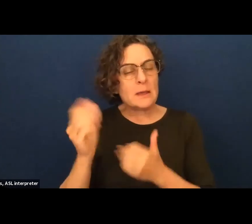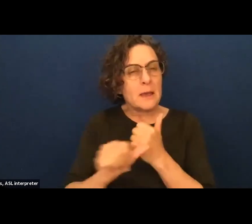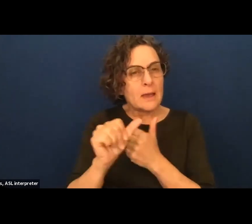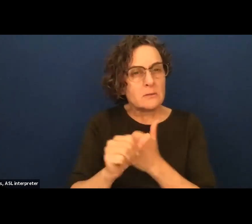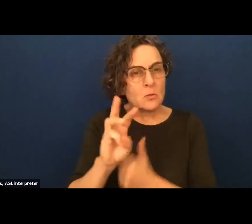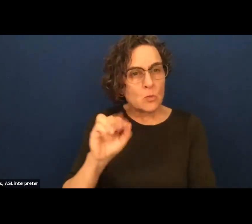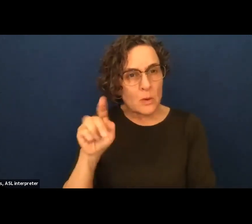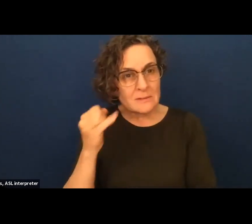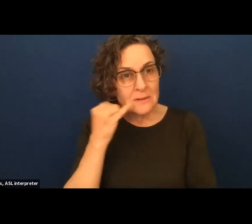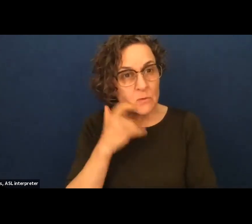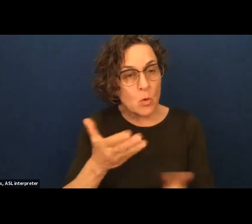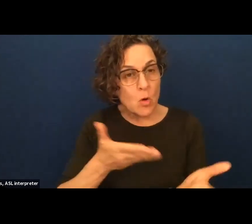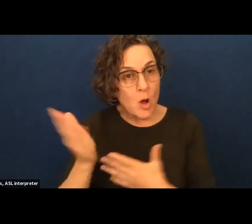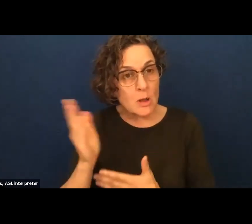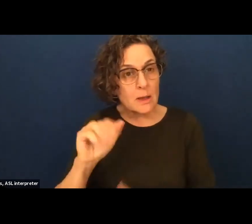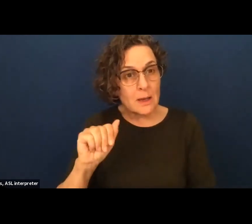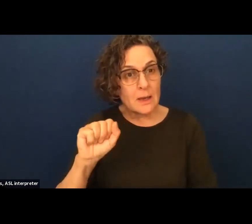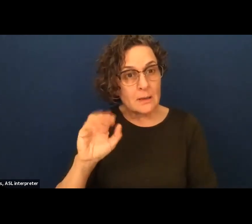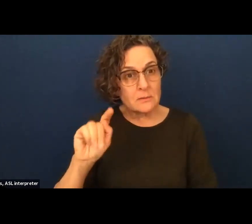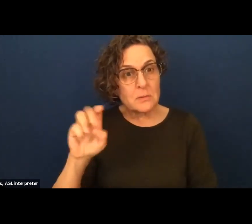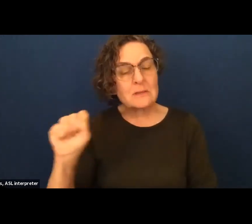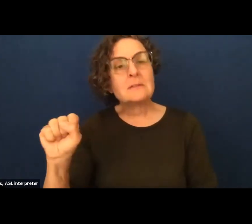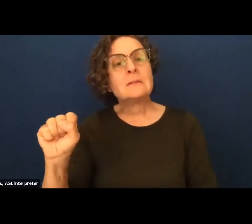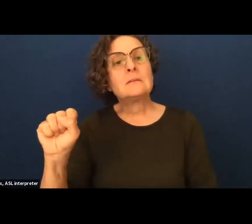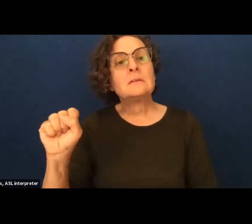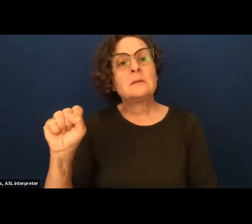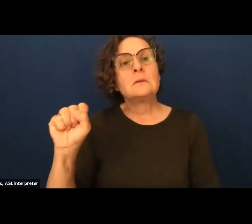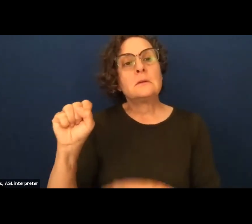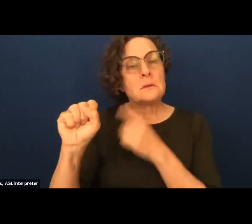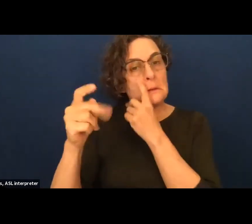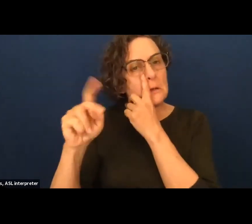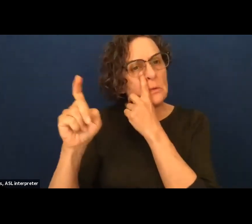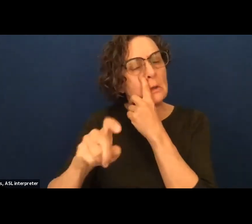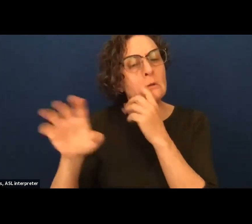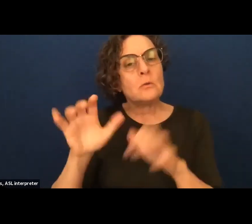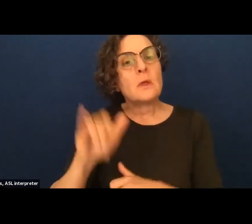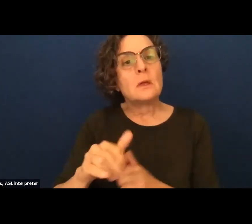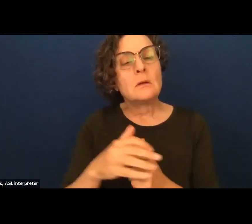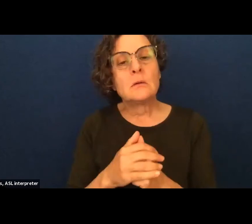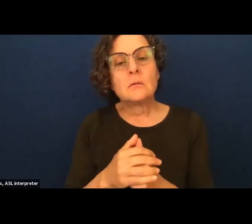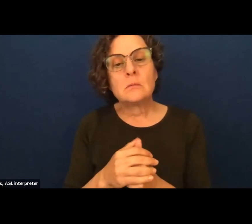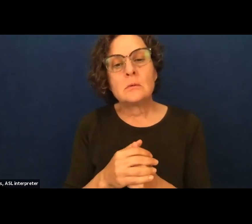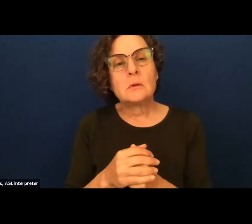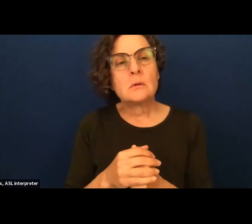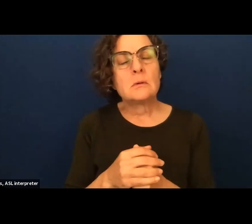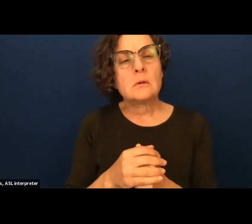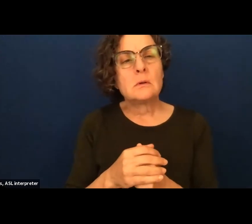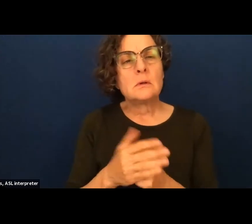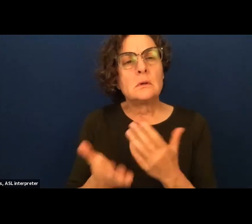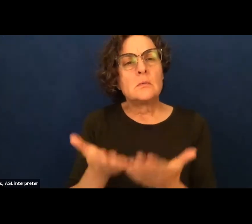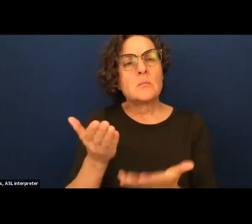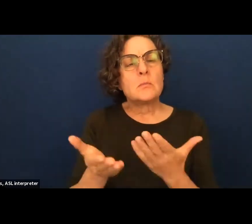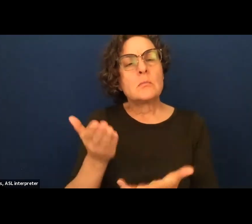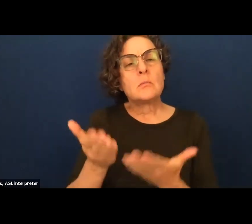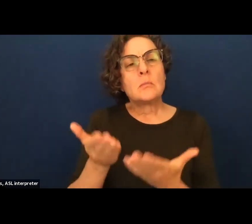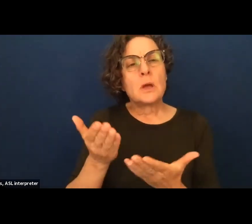asbestos and that, you need to follow the requirements for that. So there might be additional trucking